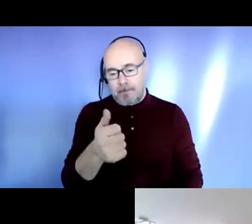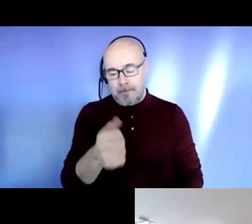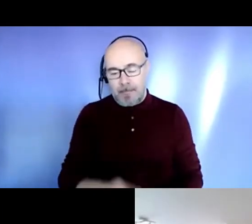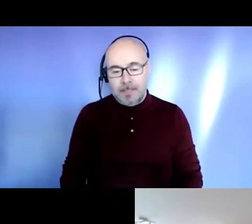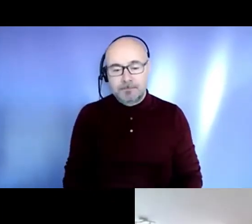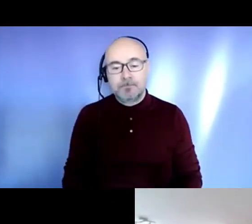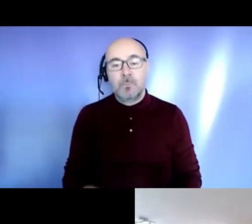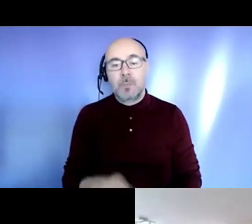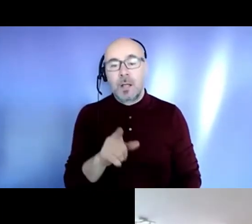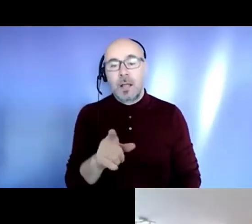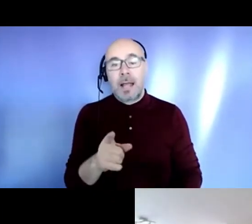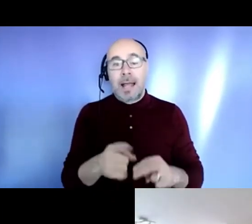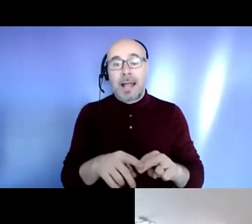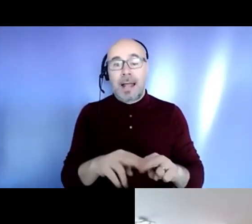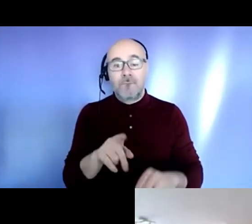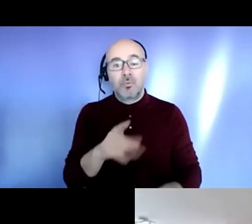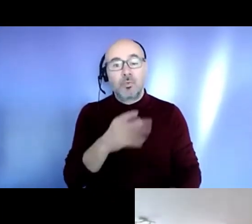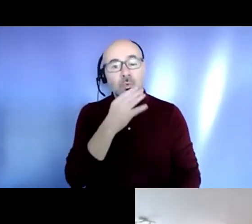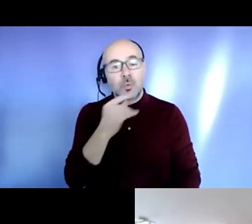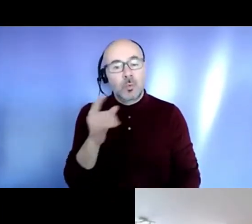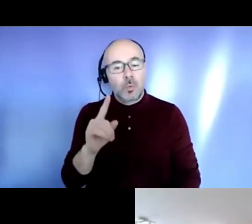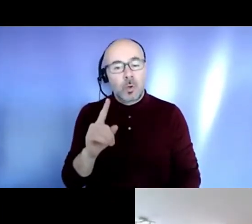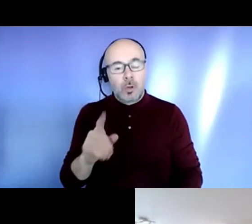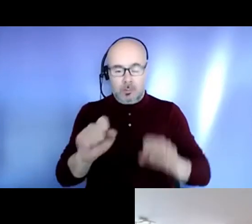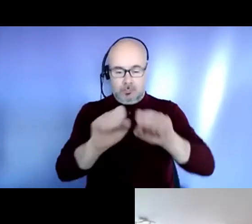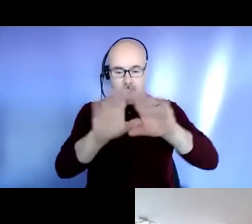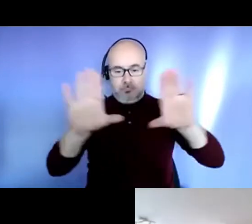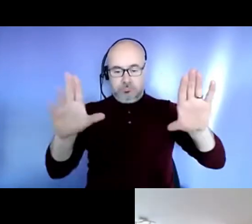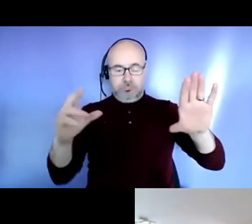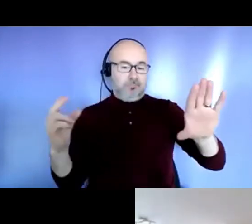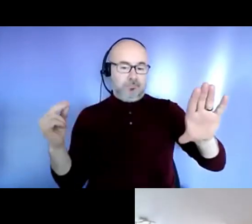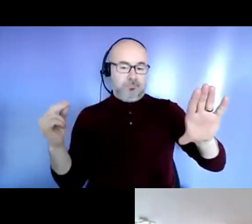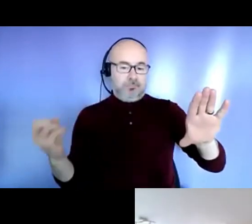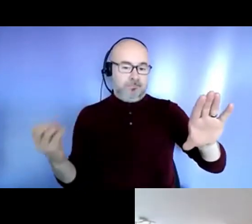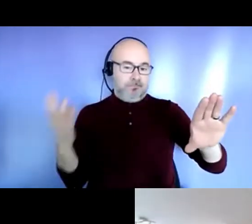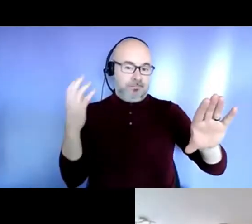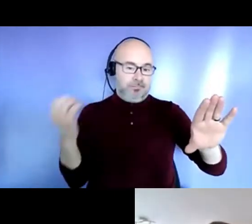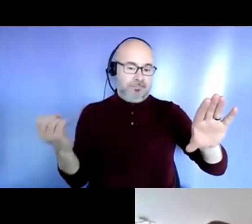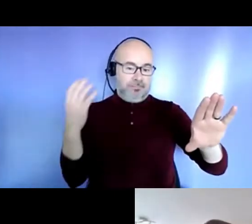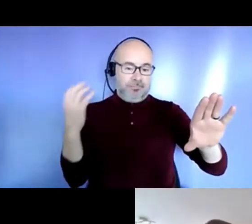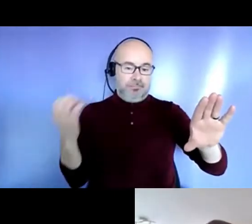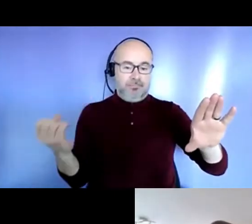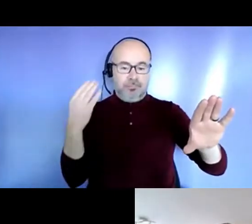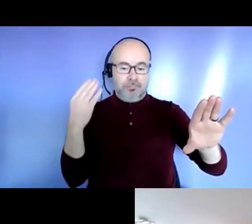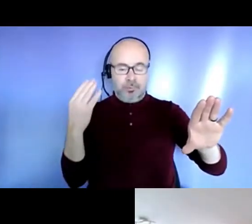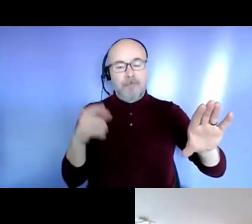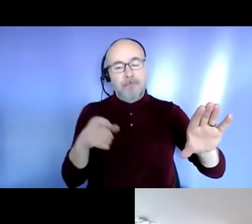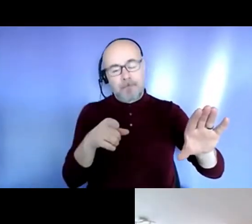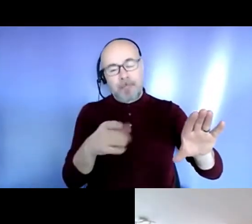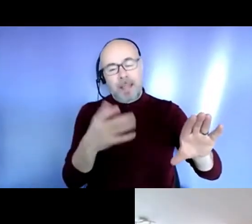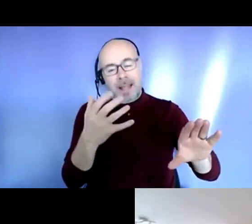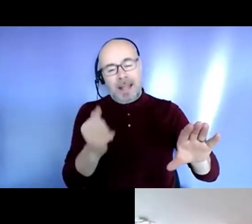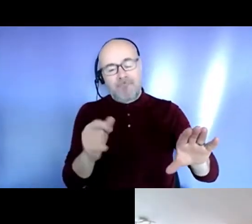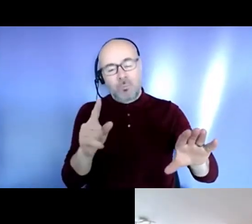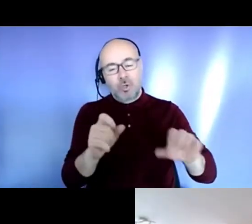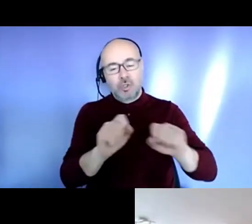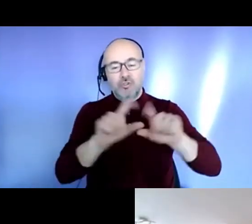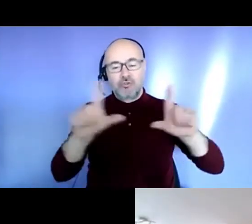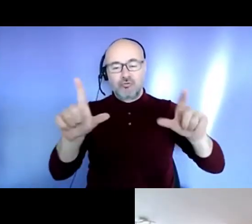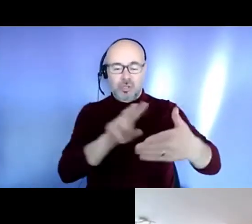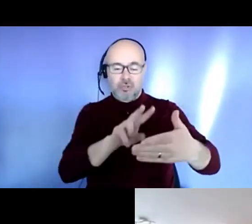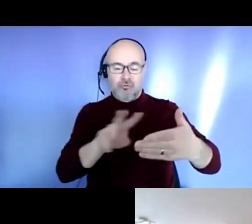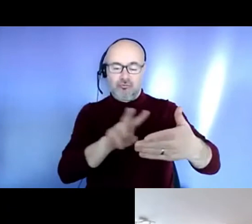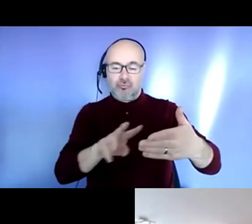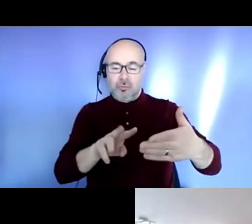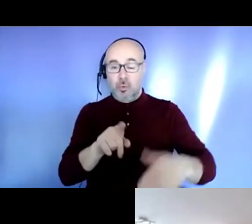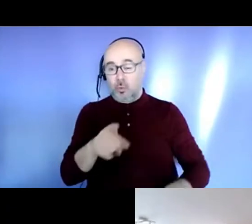appear in the chat box, as we know that these can be quite distracting. So these are in settings and then under accessibility. But any problems